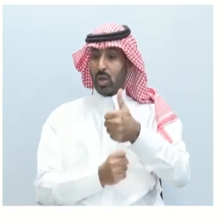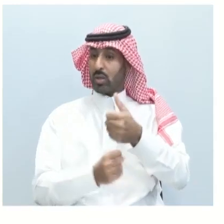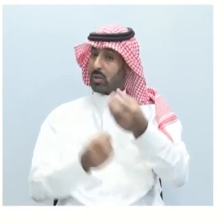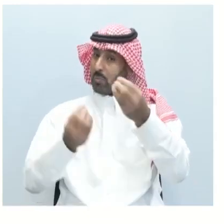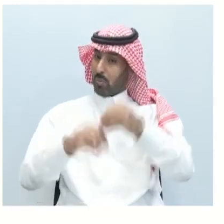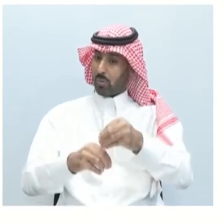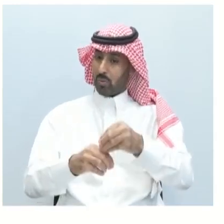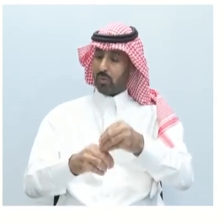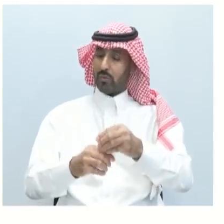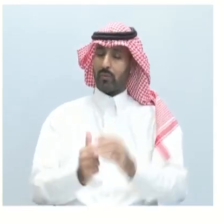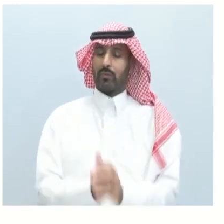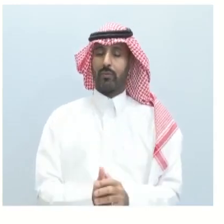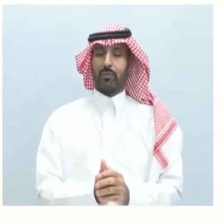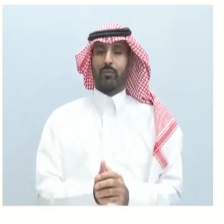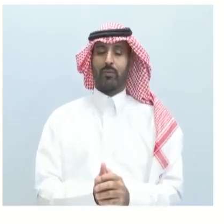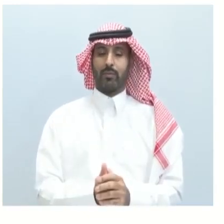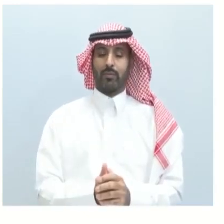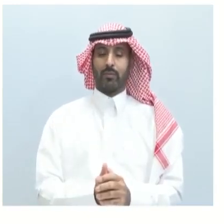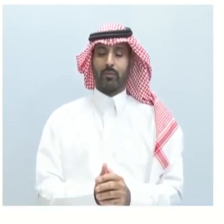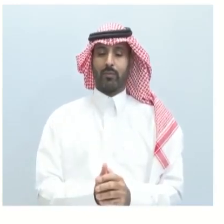more.